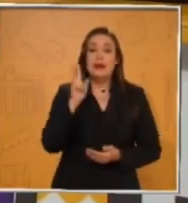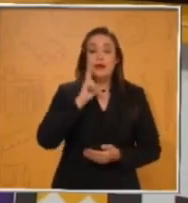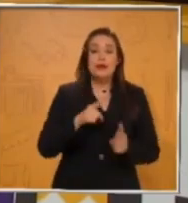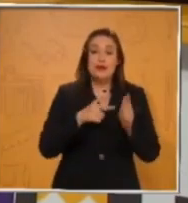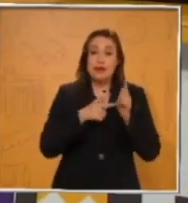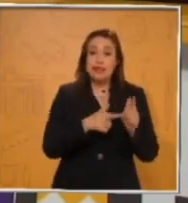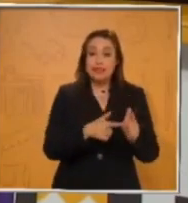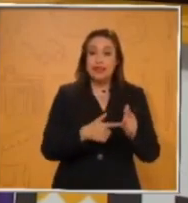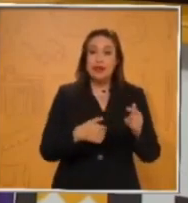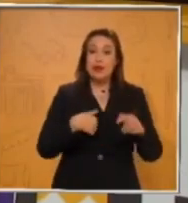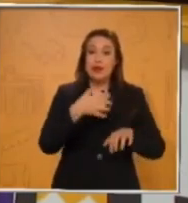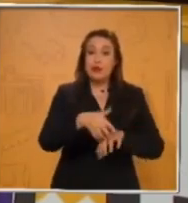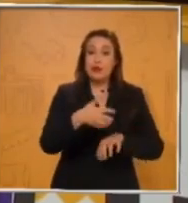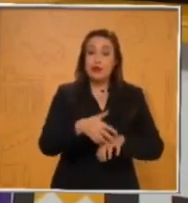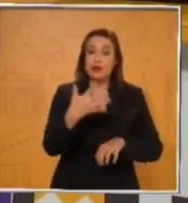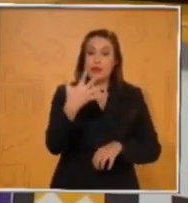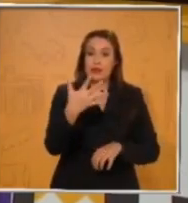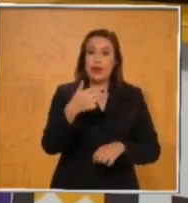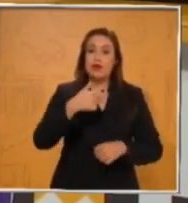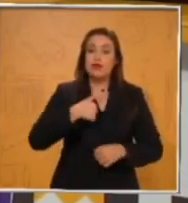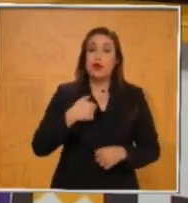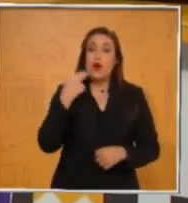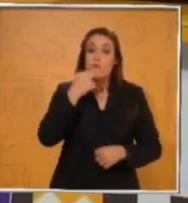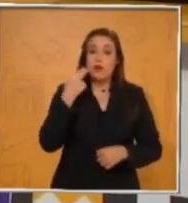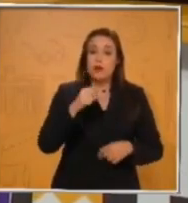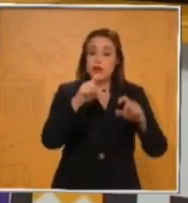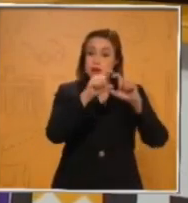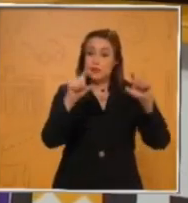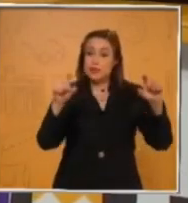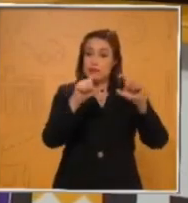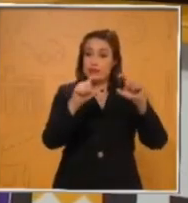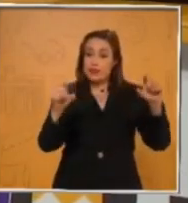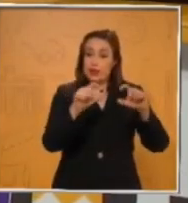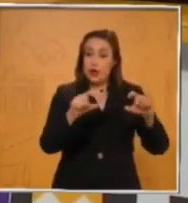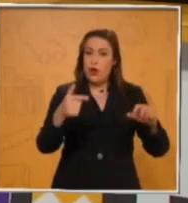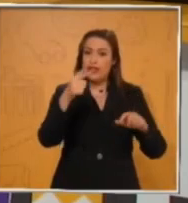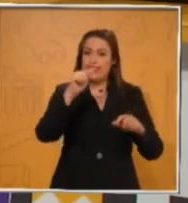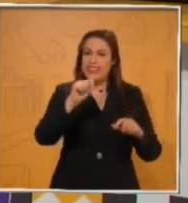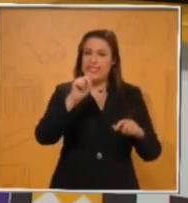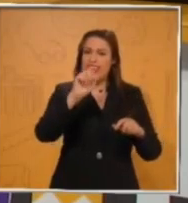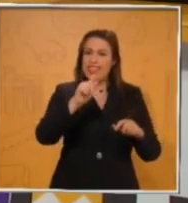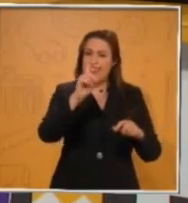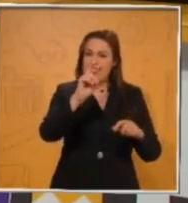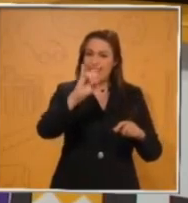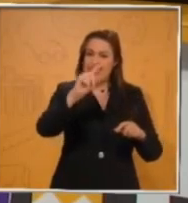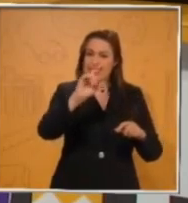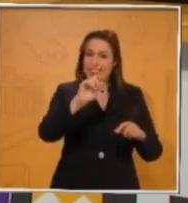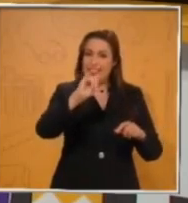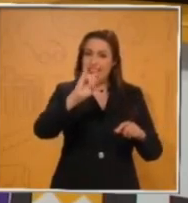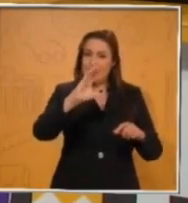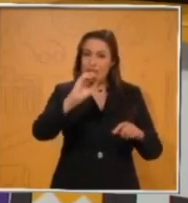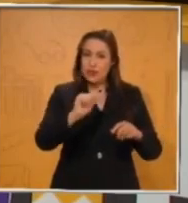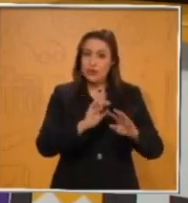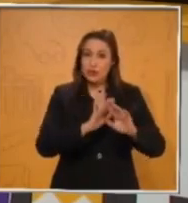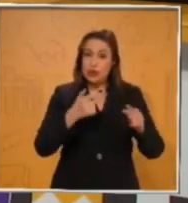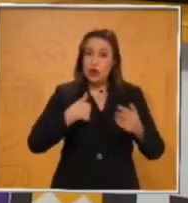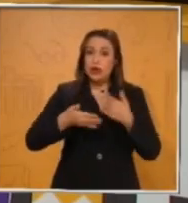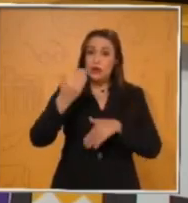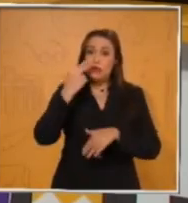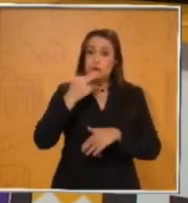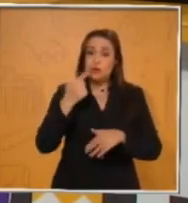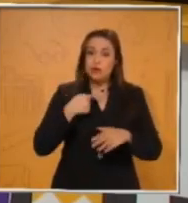5. I use my Guiones Didácticos Tutoriales book in a specific mathematics